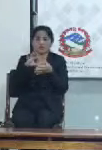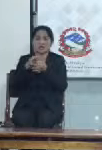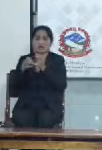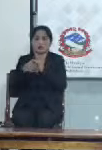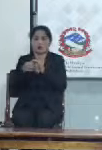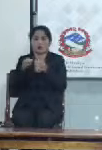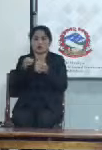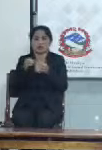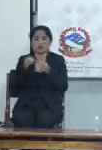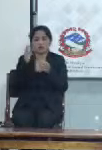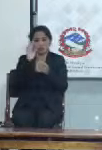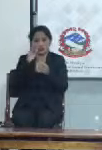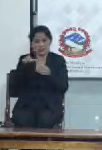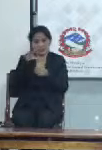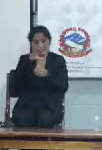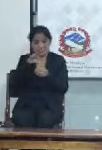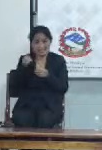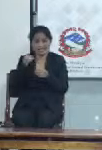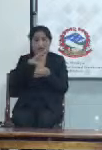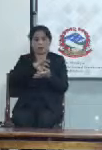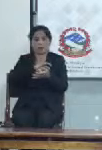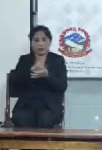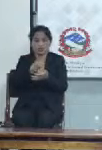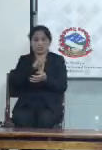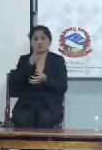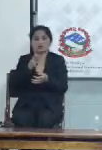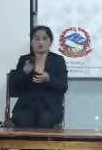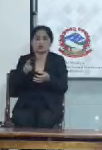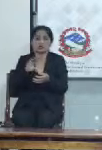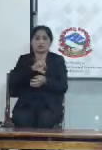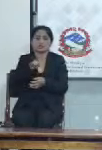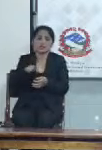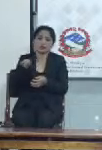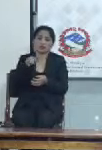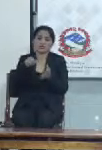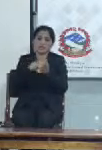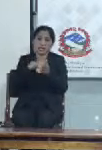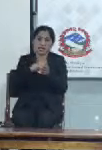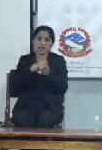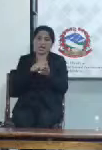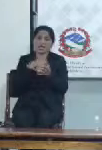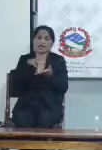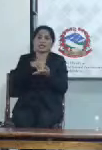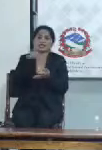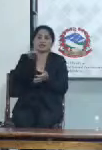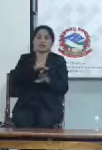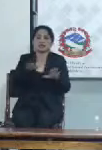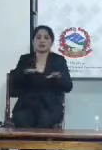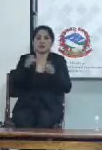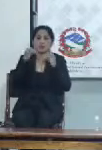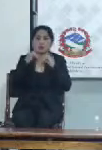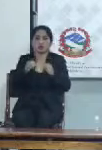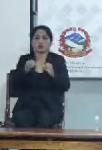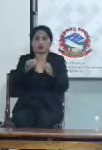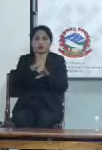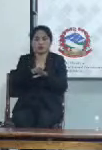district. We have a common frequency networks, and we have been also taken that, and we do have an operation mechanism for